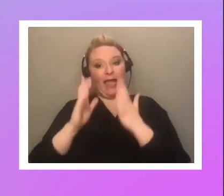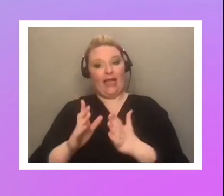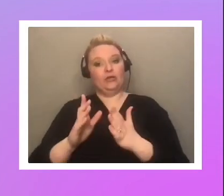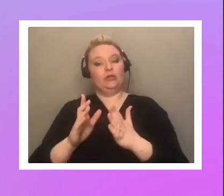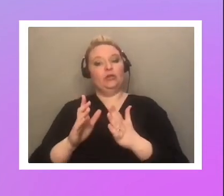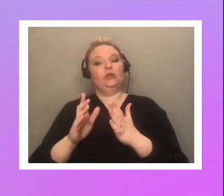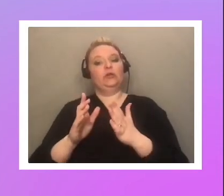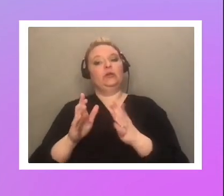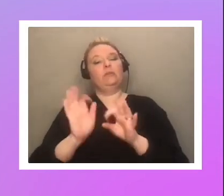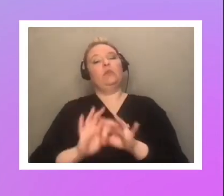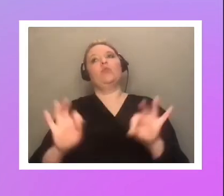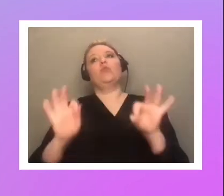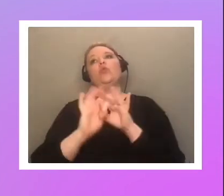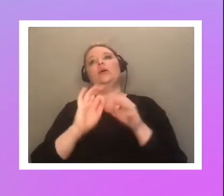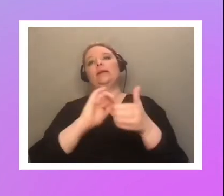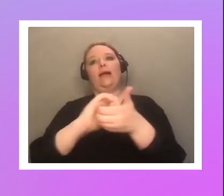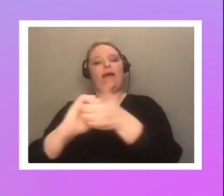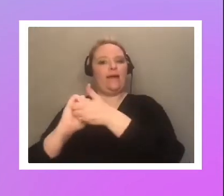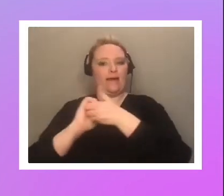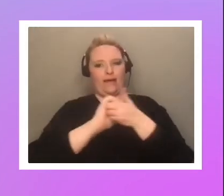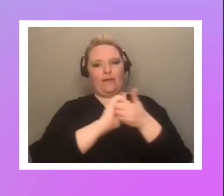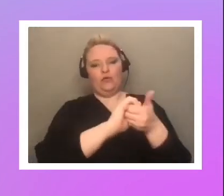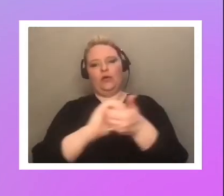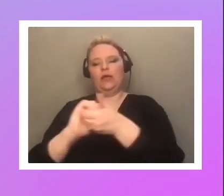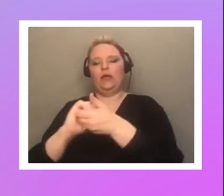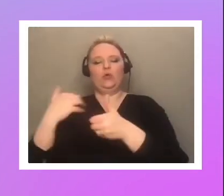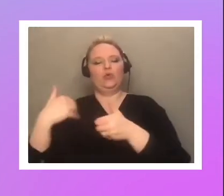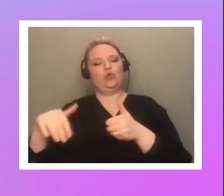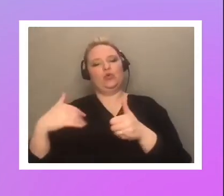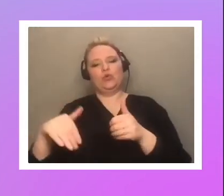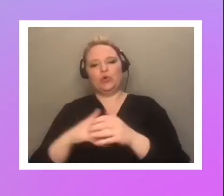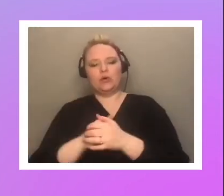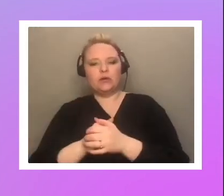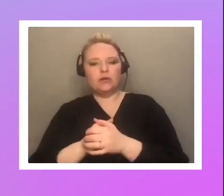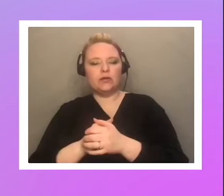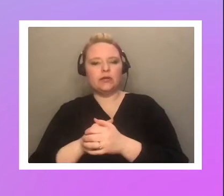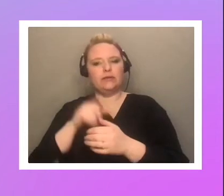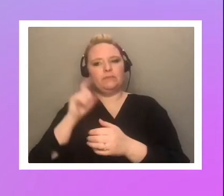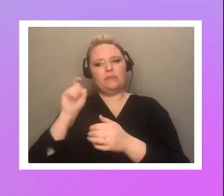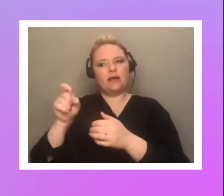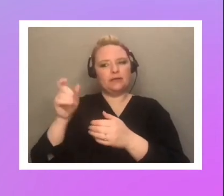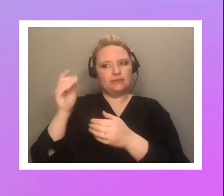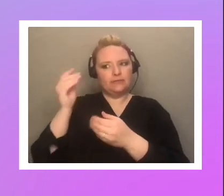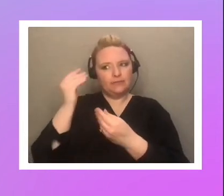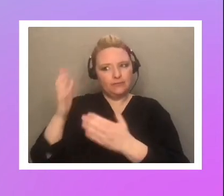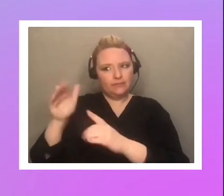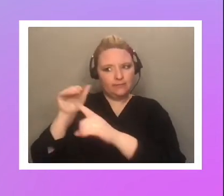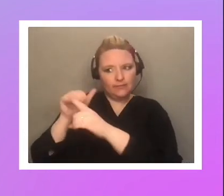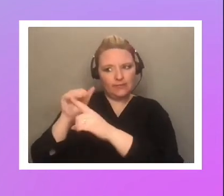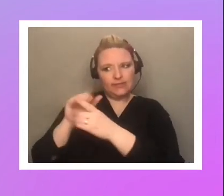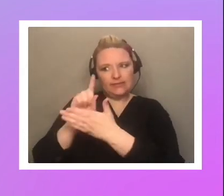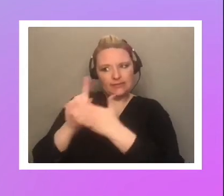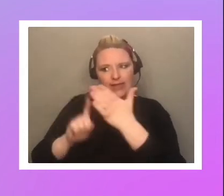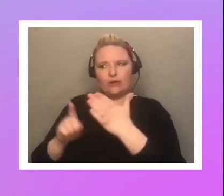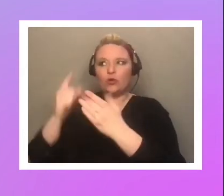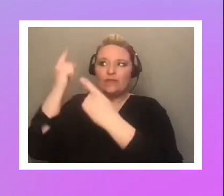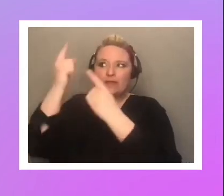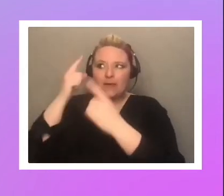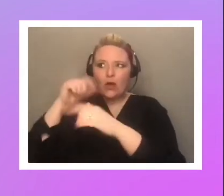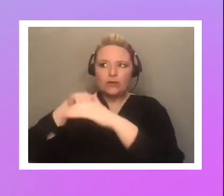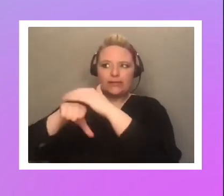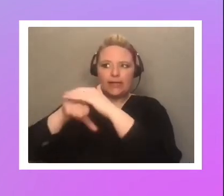again, collaboration is the key. Prompt your designers to design with